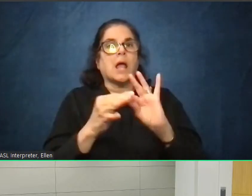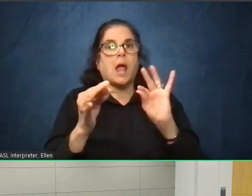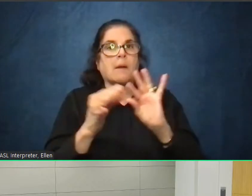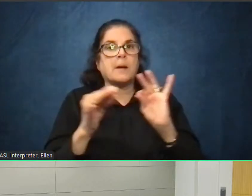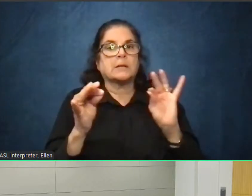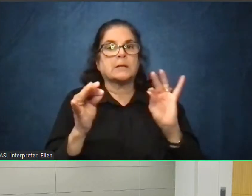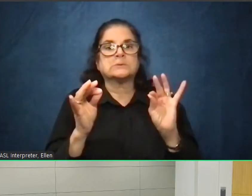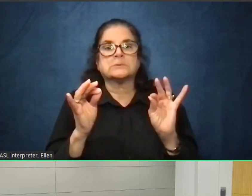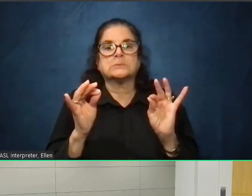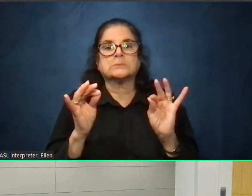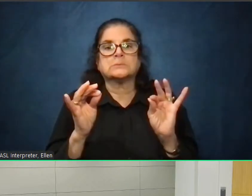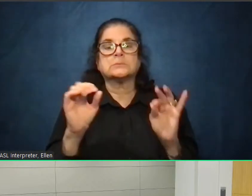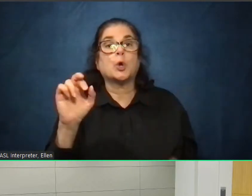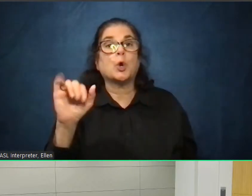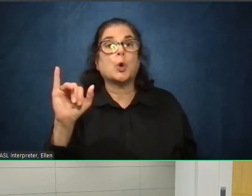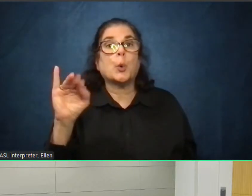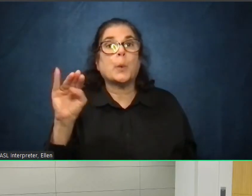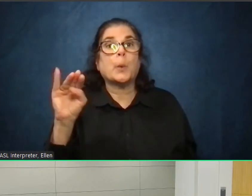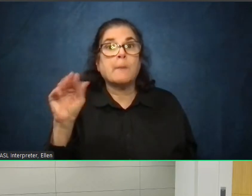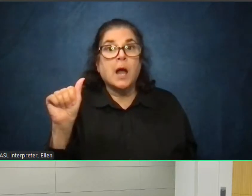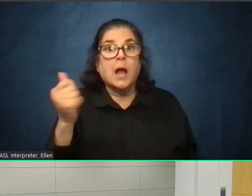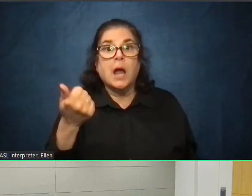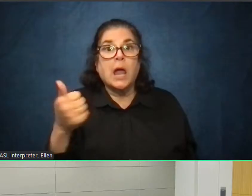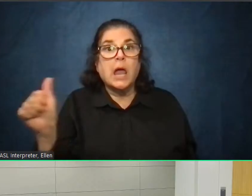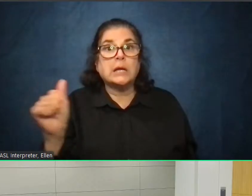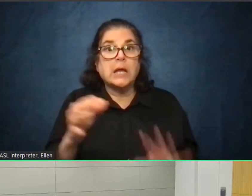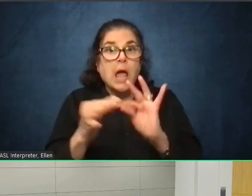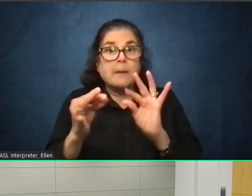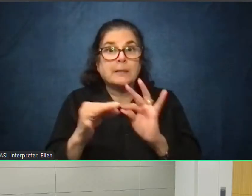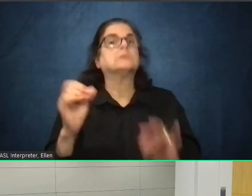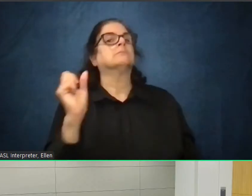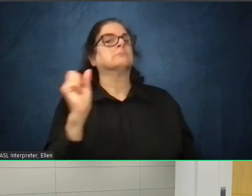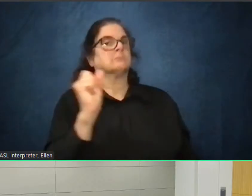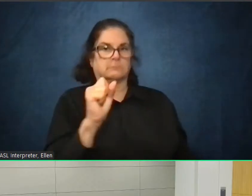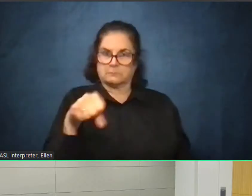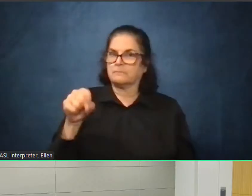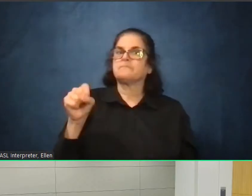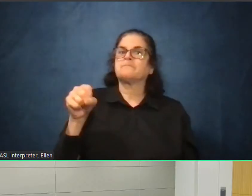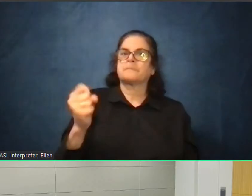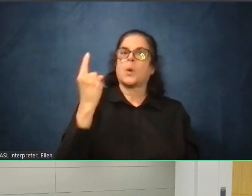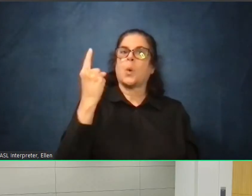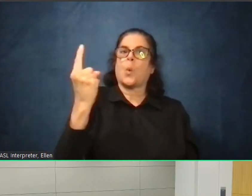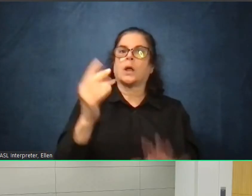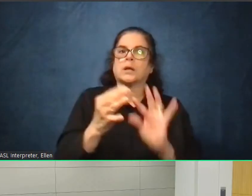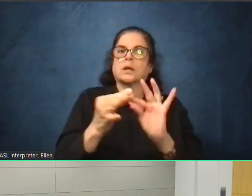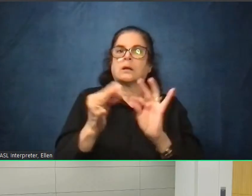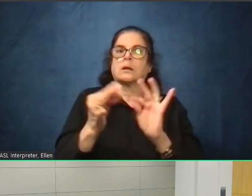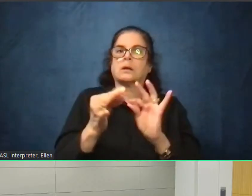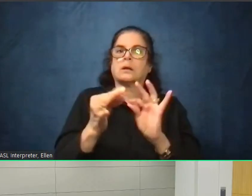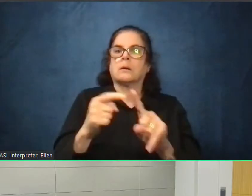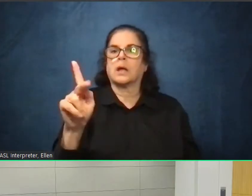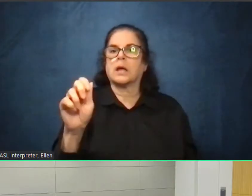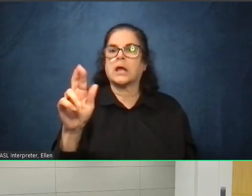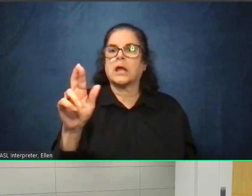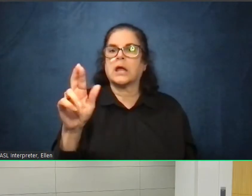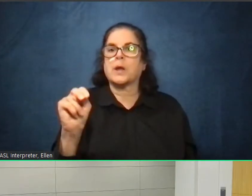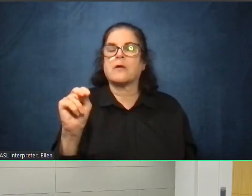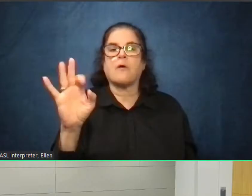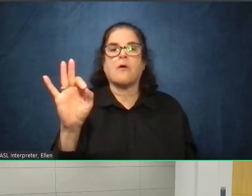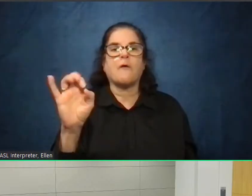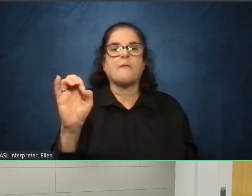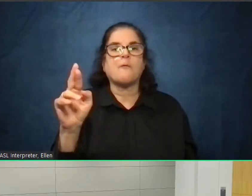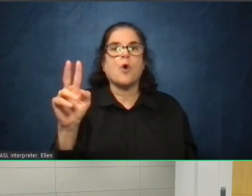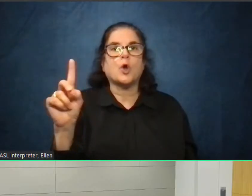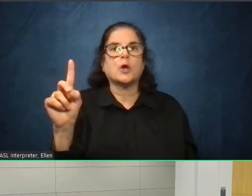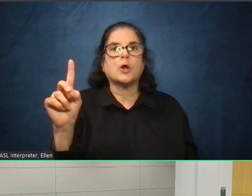Irma, is there any public comment? yes, we do have one public comment from Karen Ford, but before we move to the public comment, I do